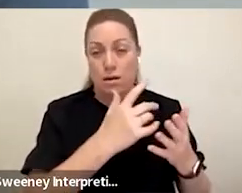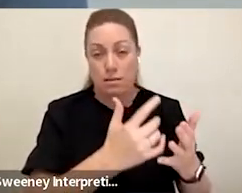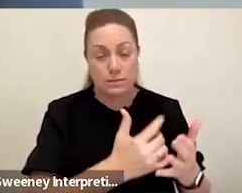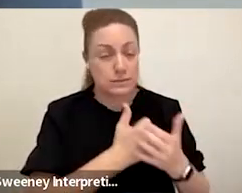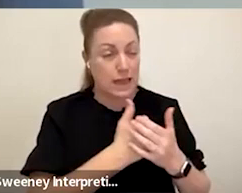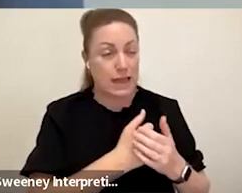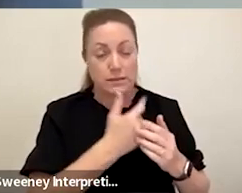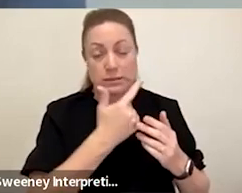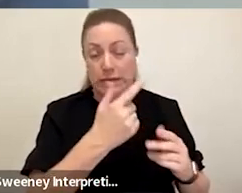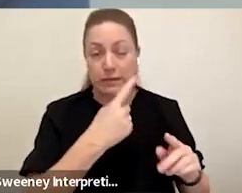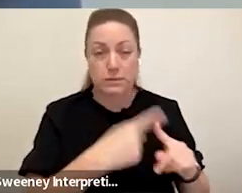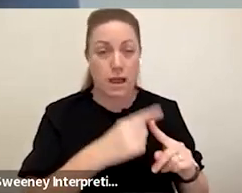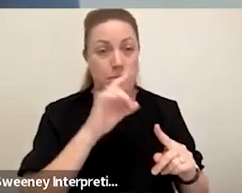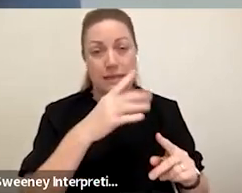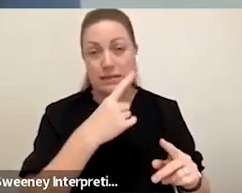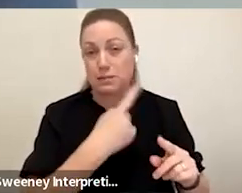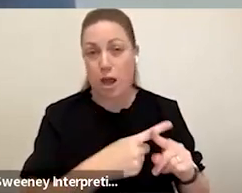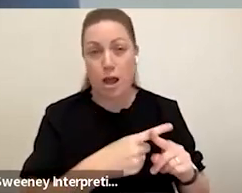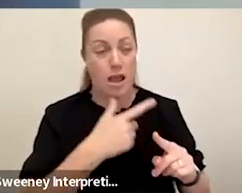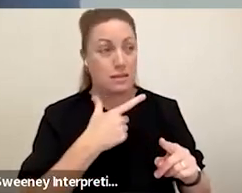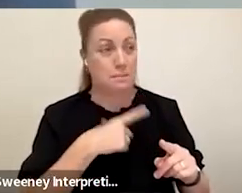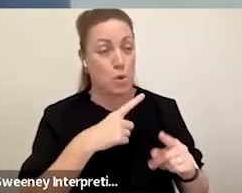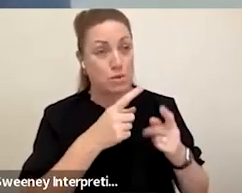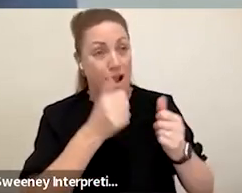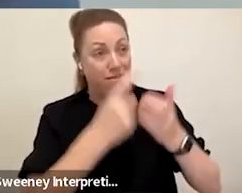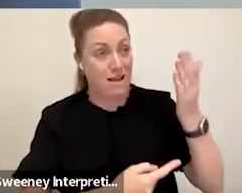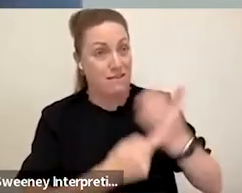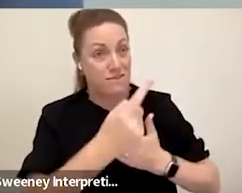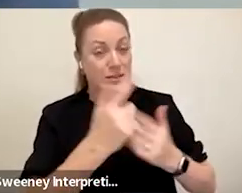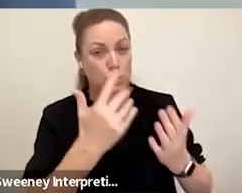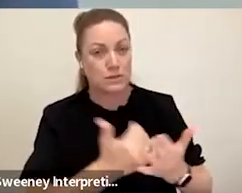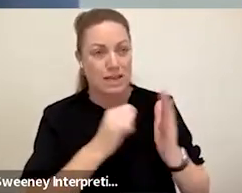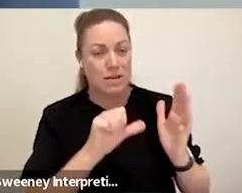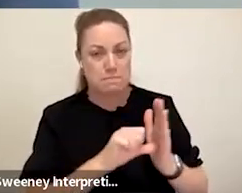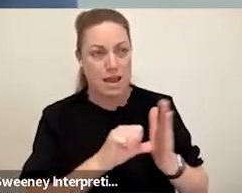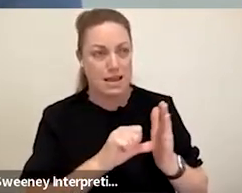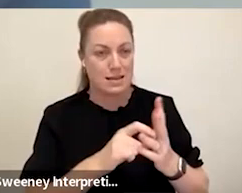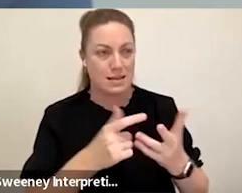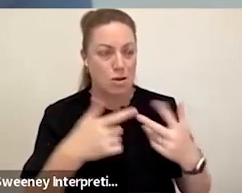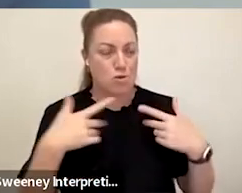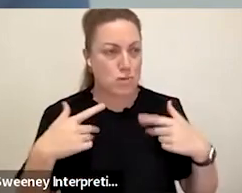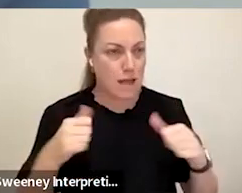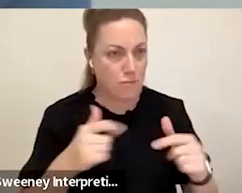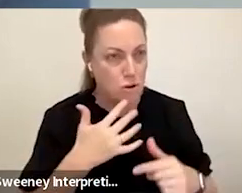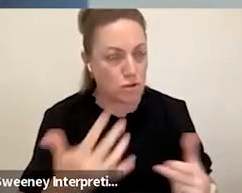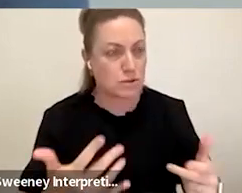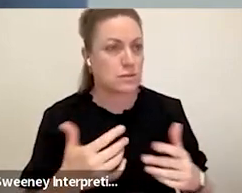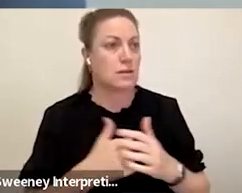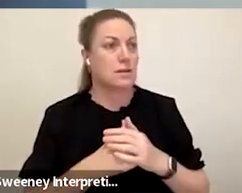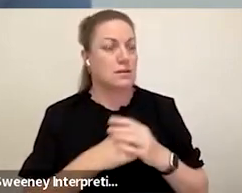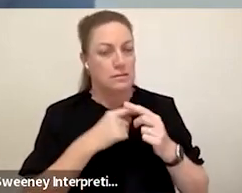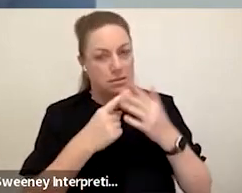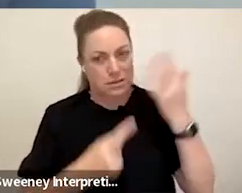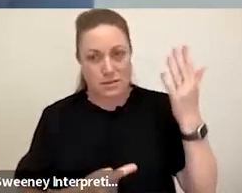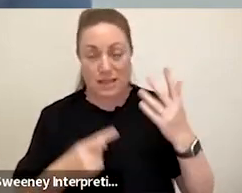costs and rebuilding costs and response costs. So the cost benefit analysis is very simple, very obvious. The data is already